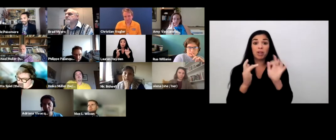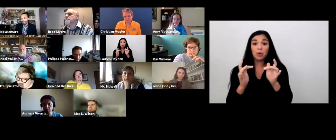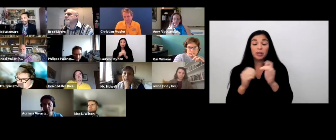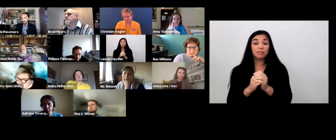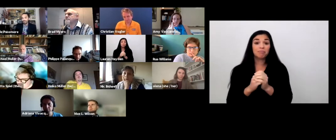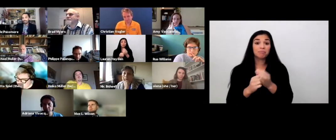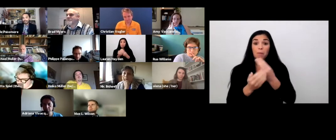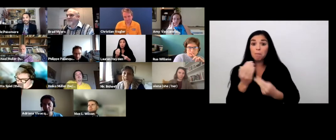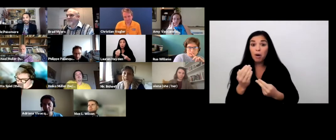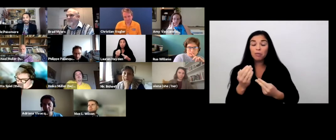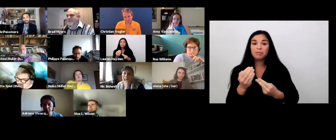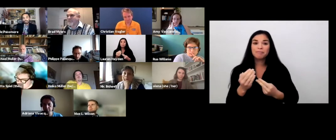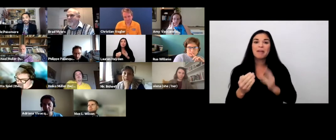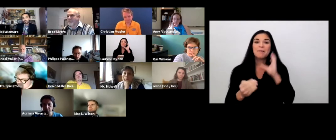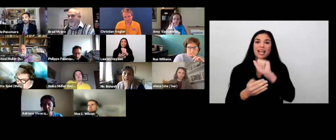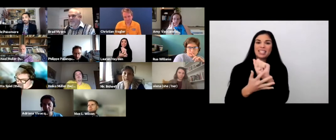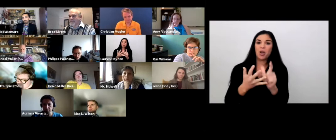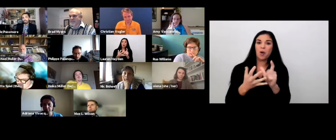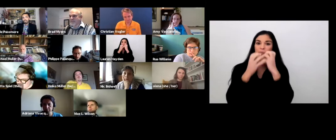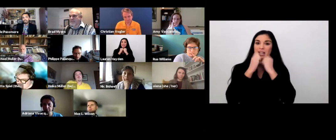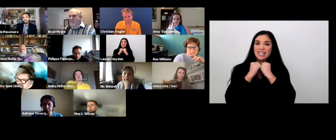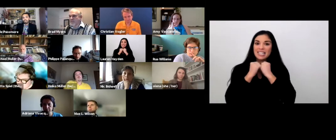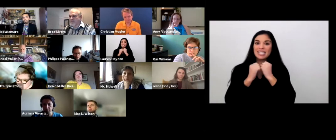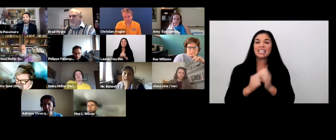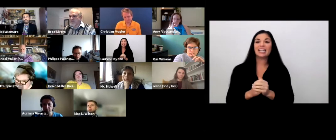them. But right now there's a large ask for